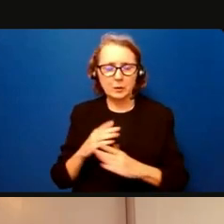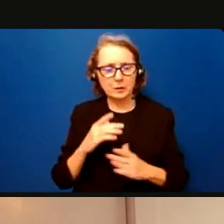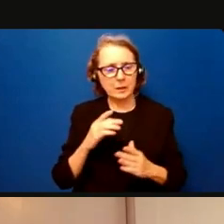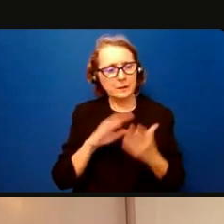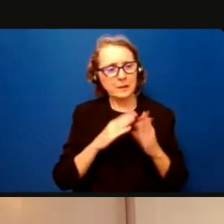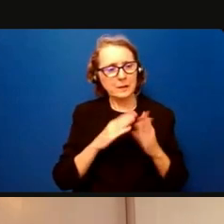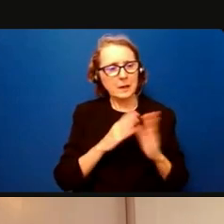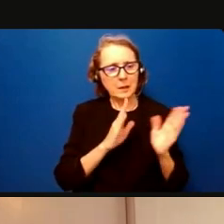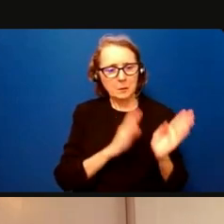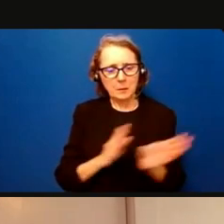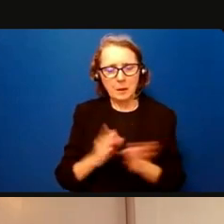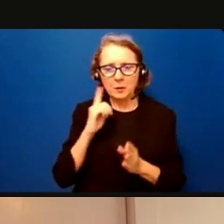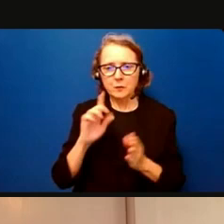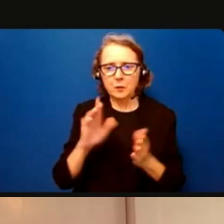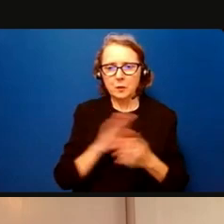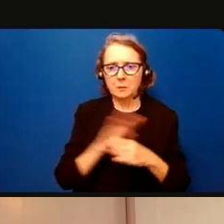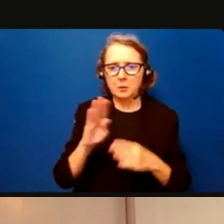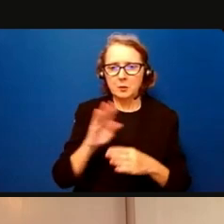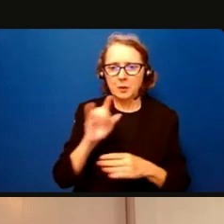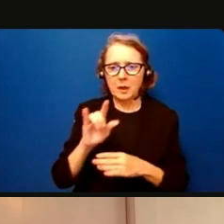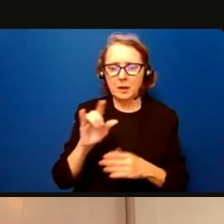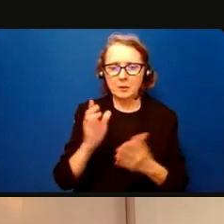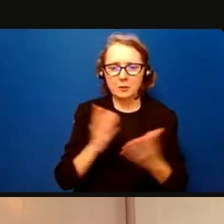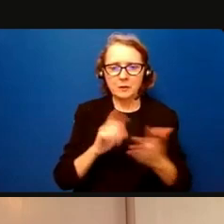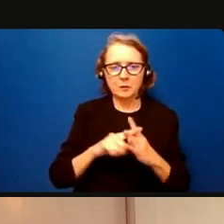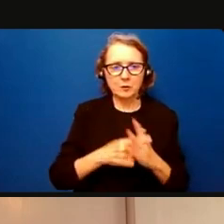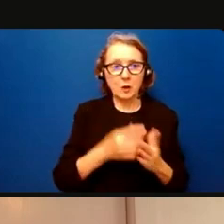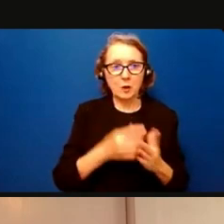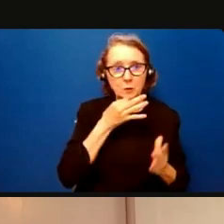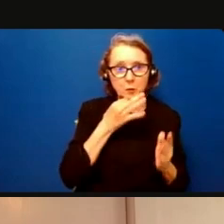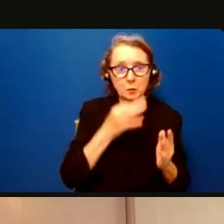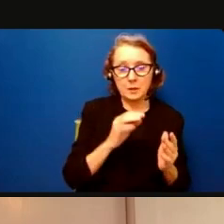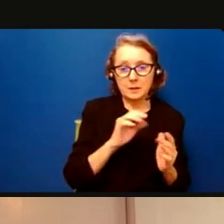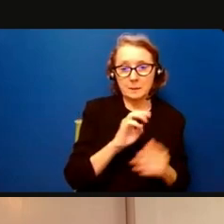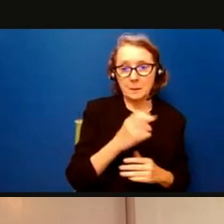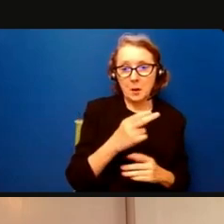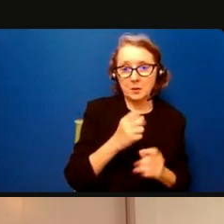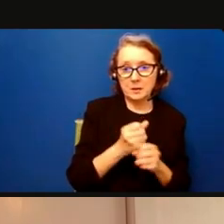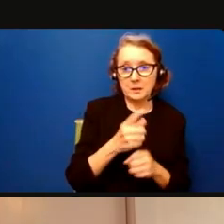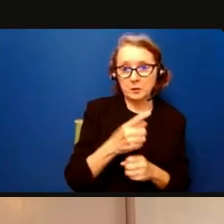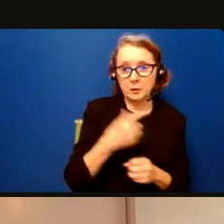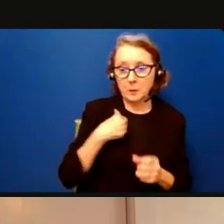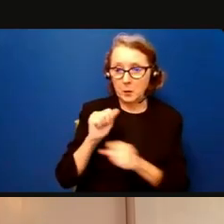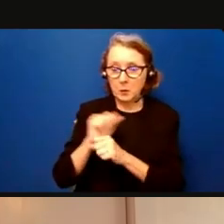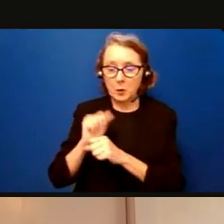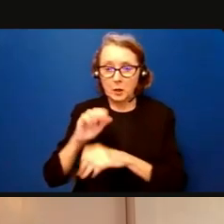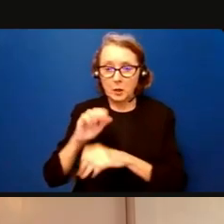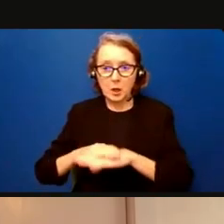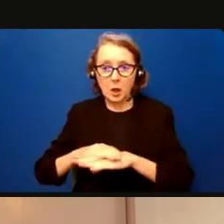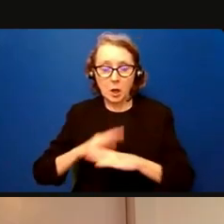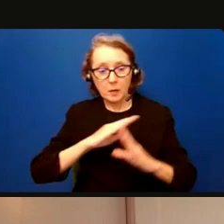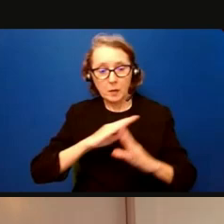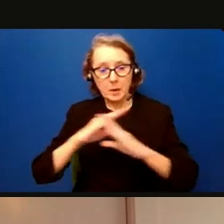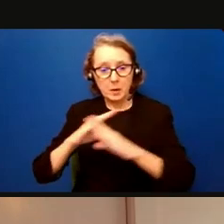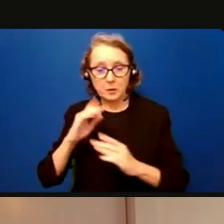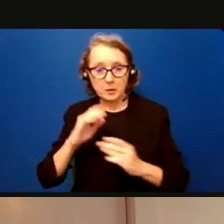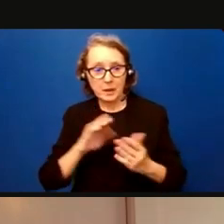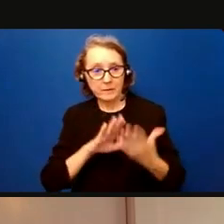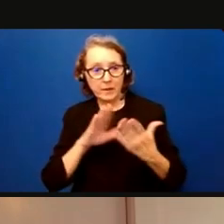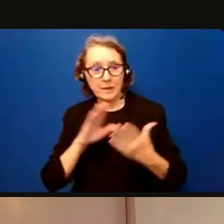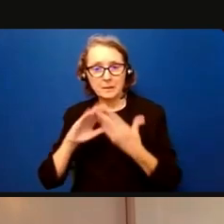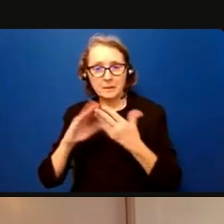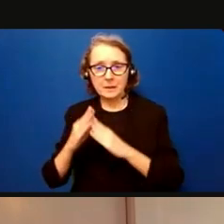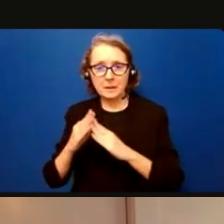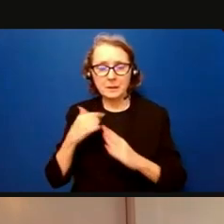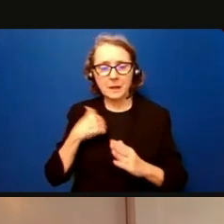air service to start as soon as March of next year. We're working on these hurdles that are facing the city, and we wish to